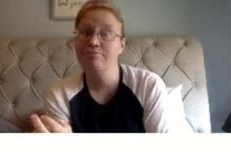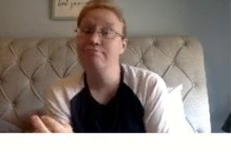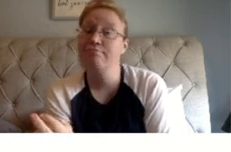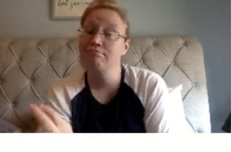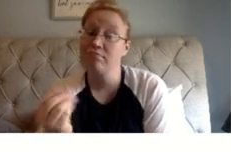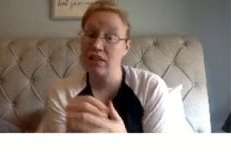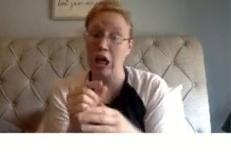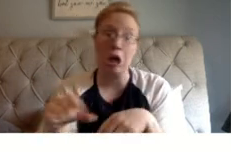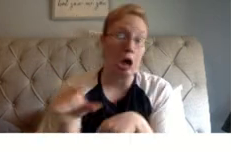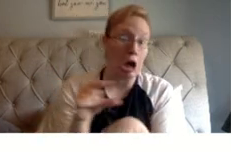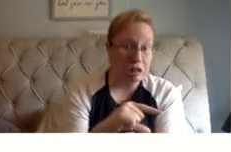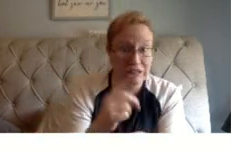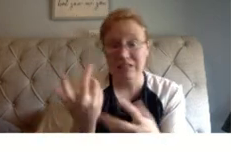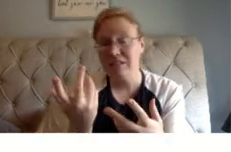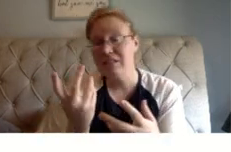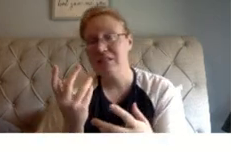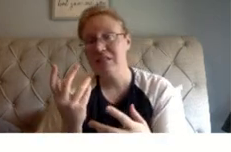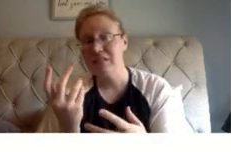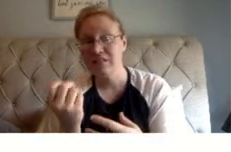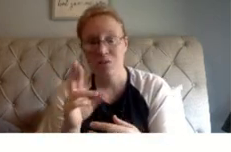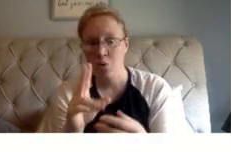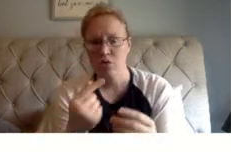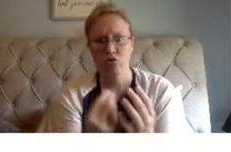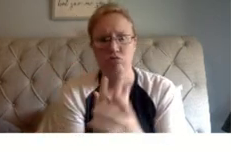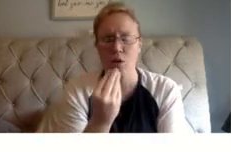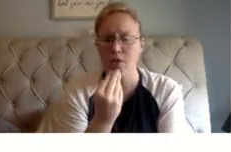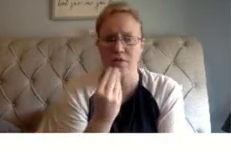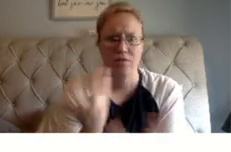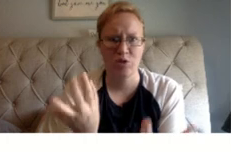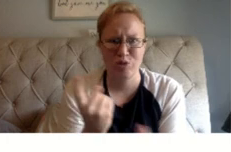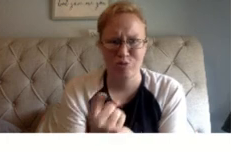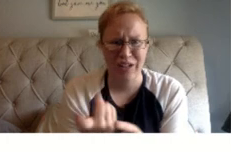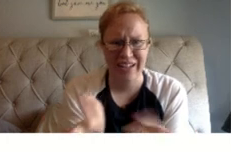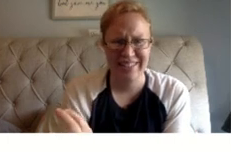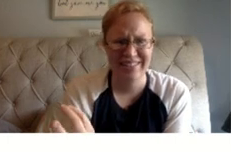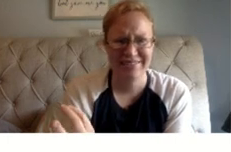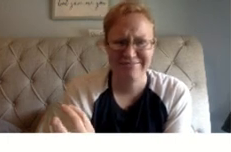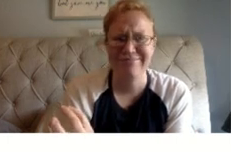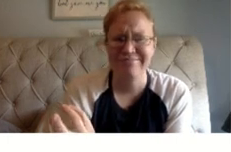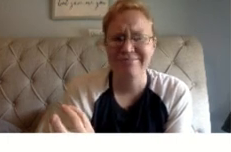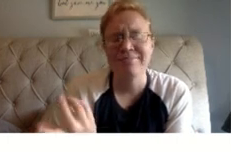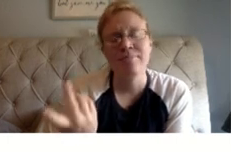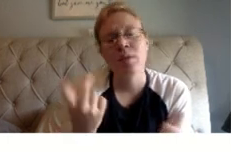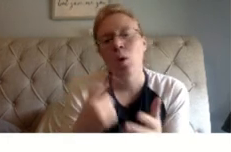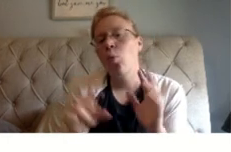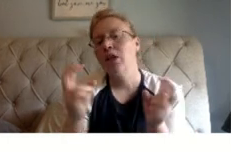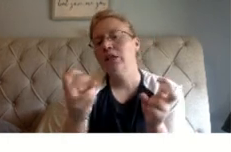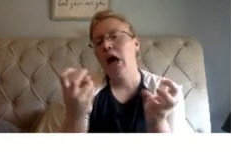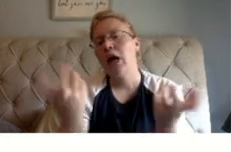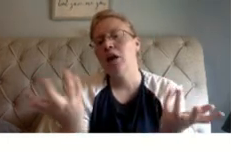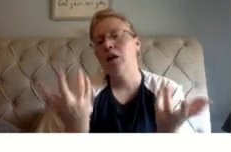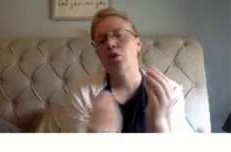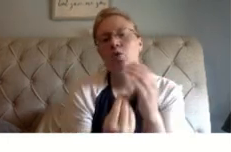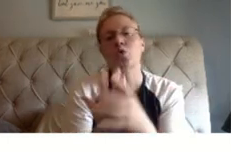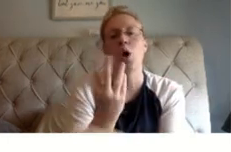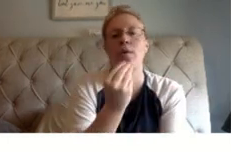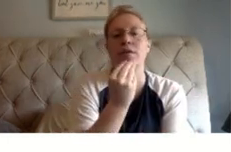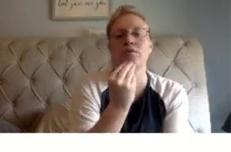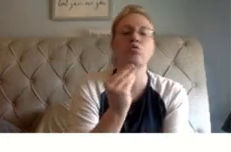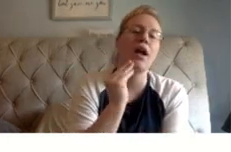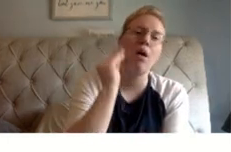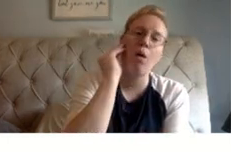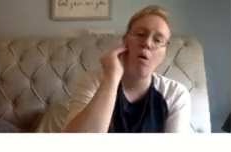in gardens or just growing food, right? So what is the title called? Growing food at home.